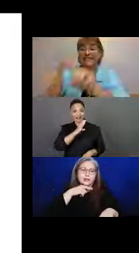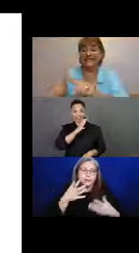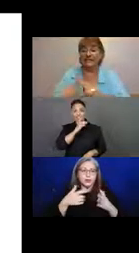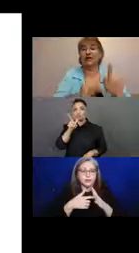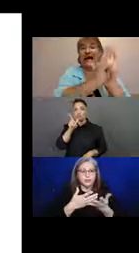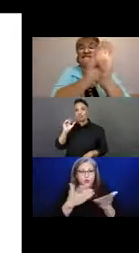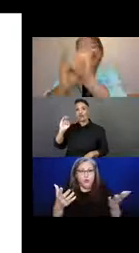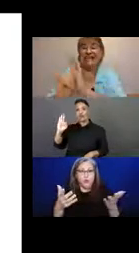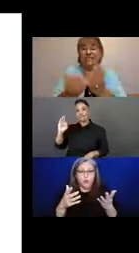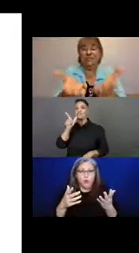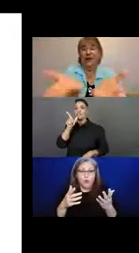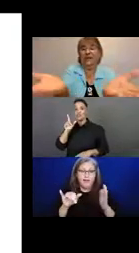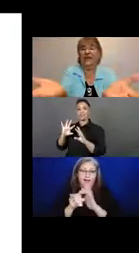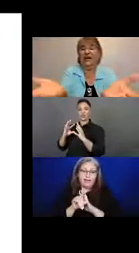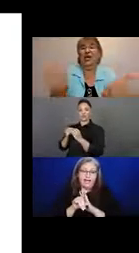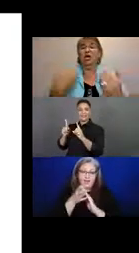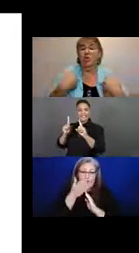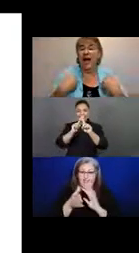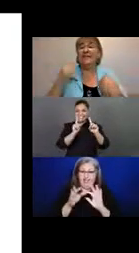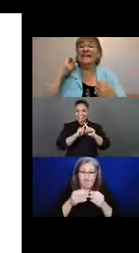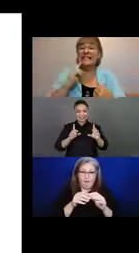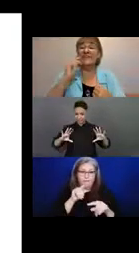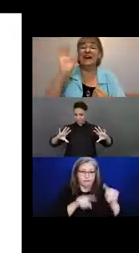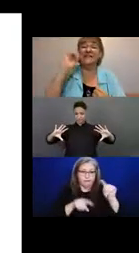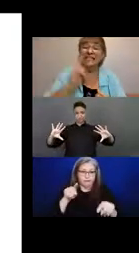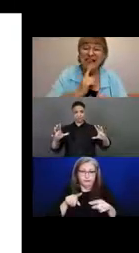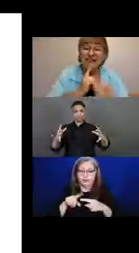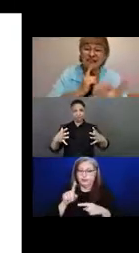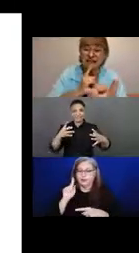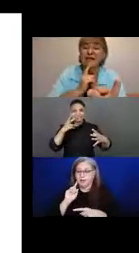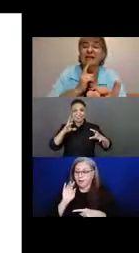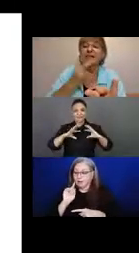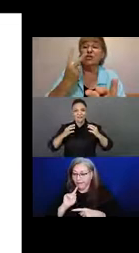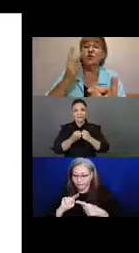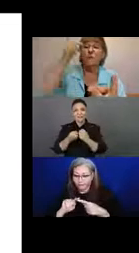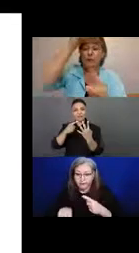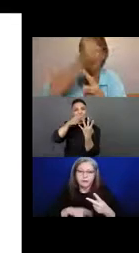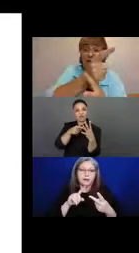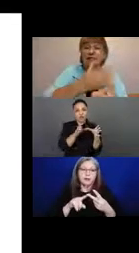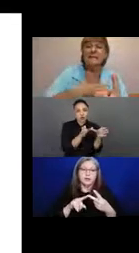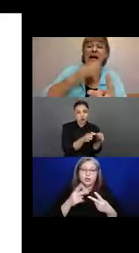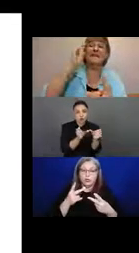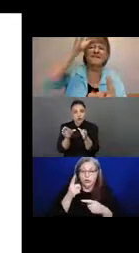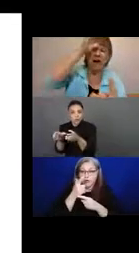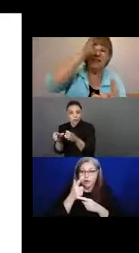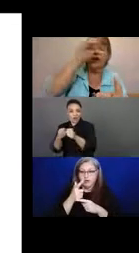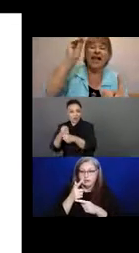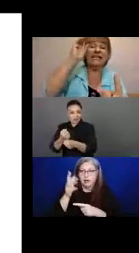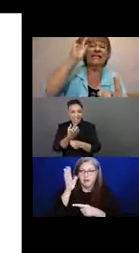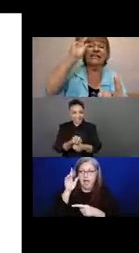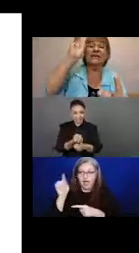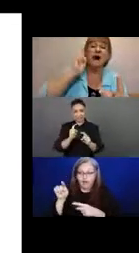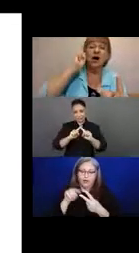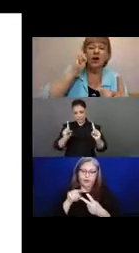the different identities right there. You have deaf of deaf, two brothers, my father